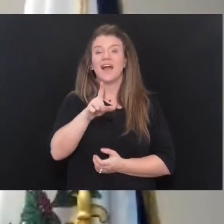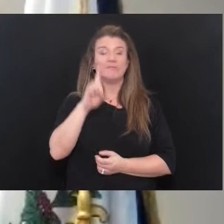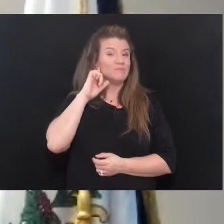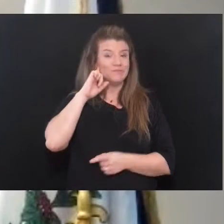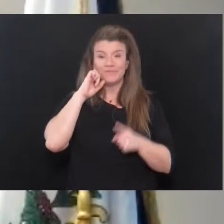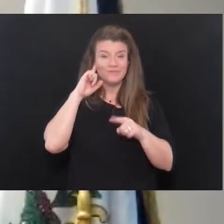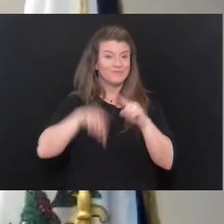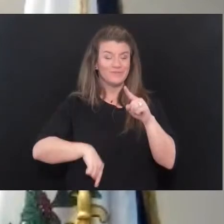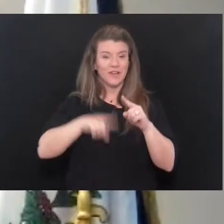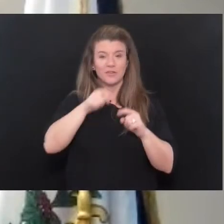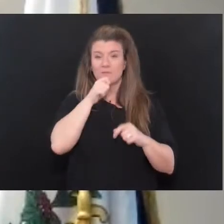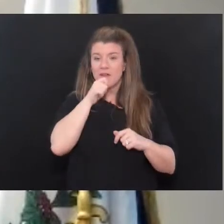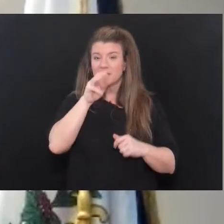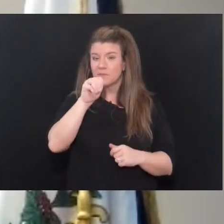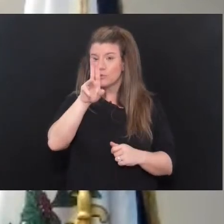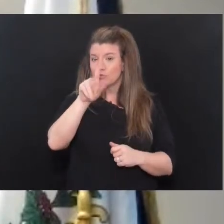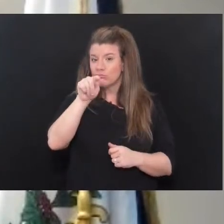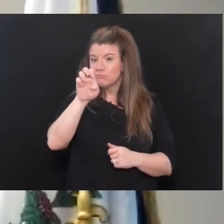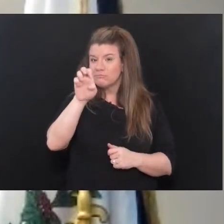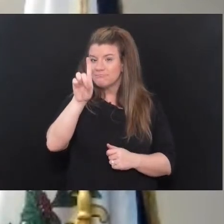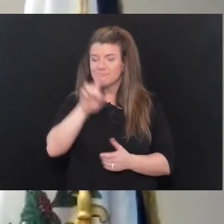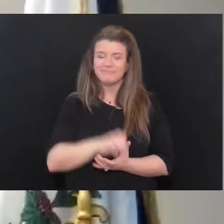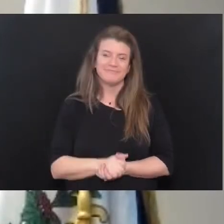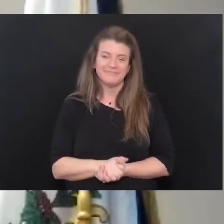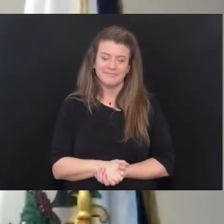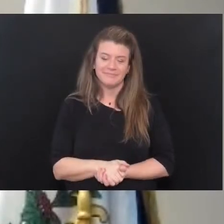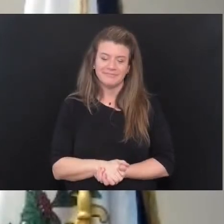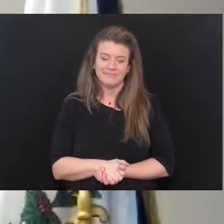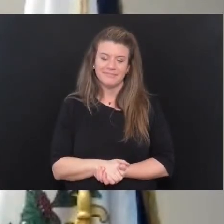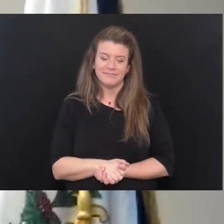Secretary, your mic is still muted.